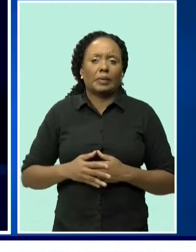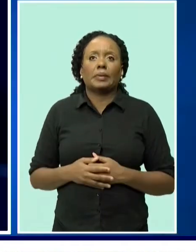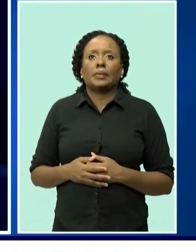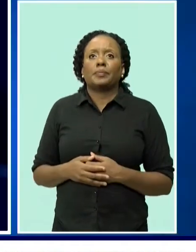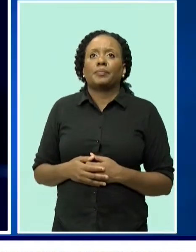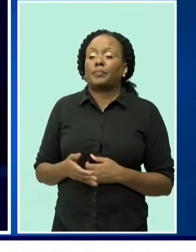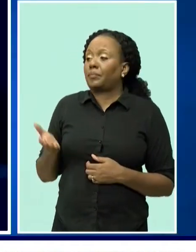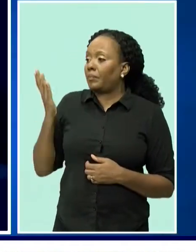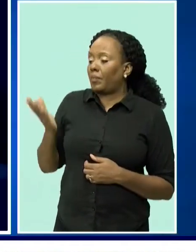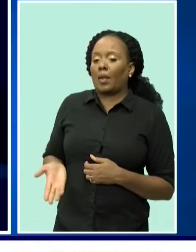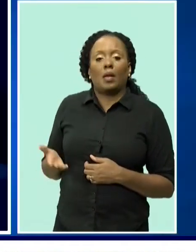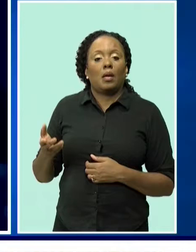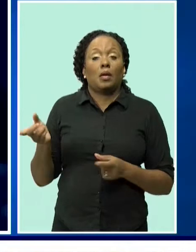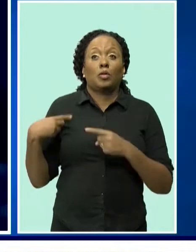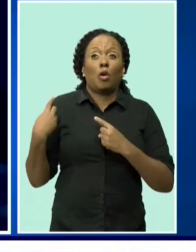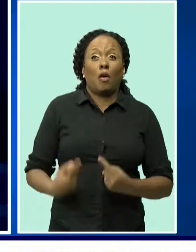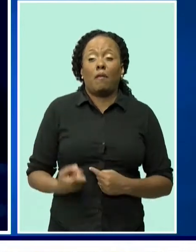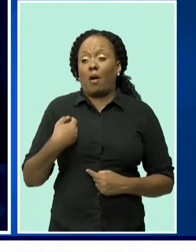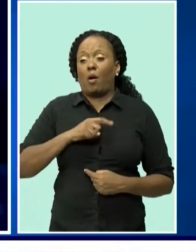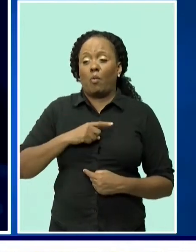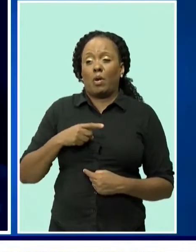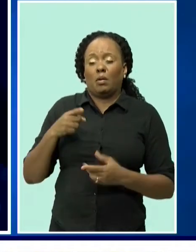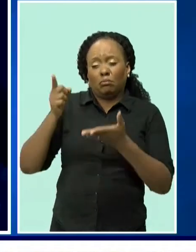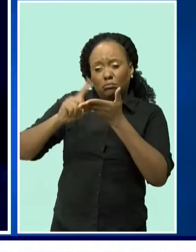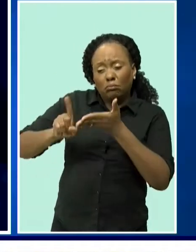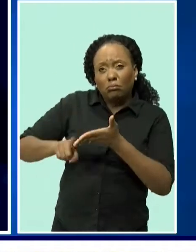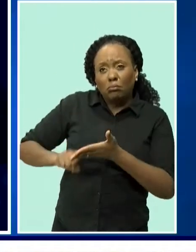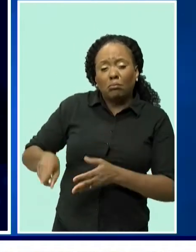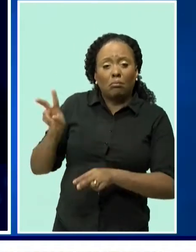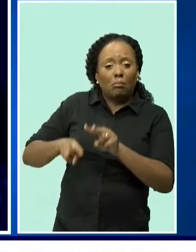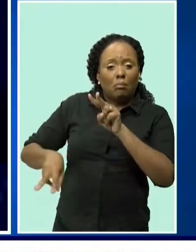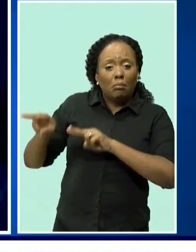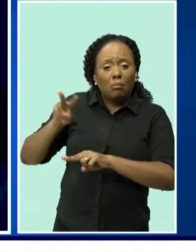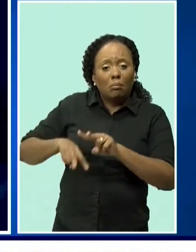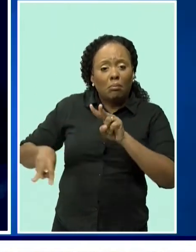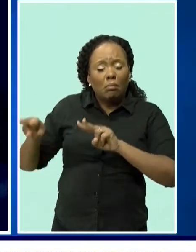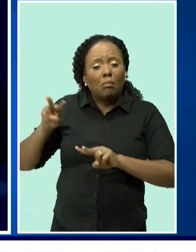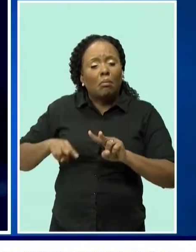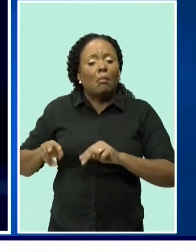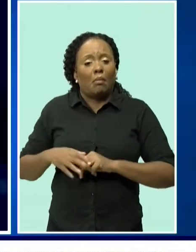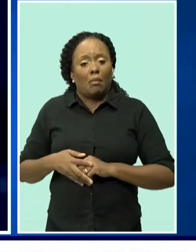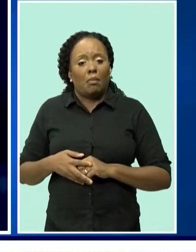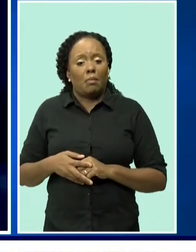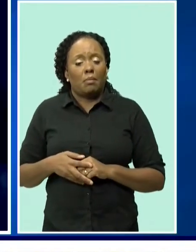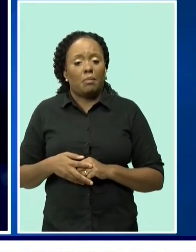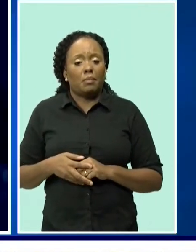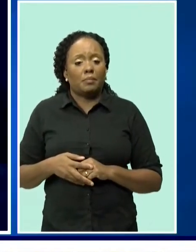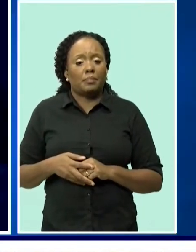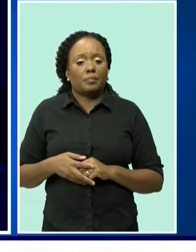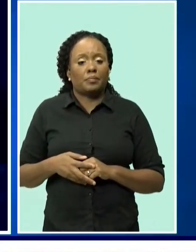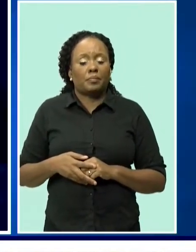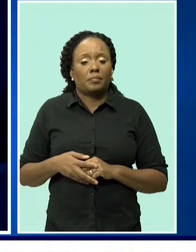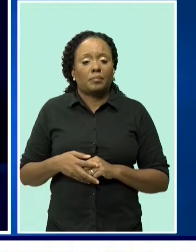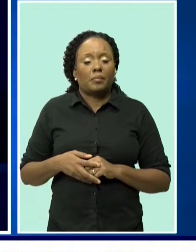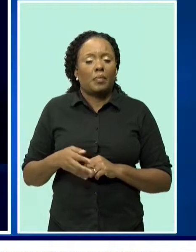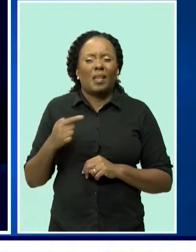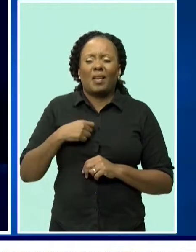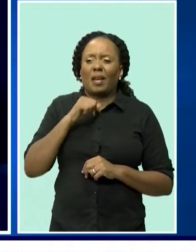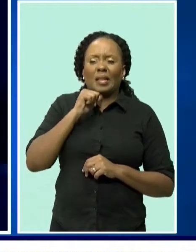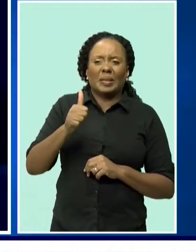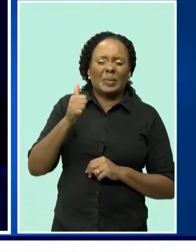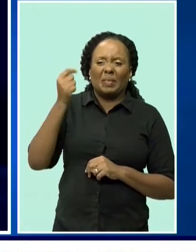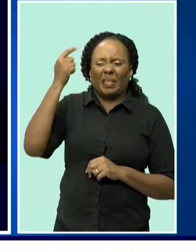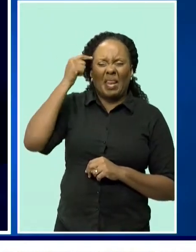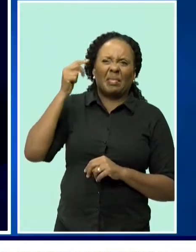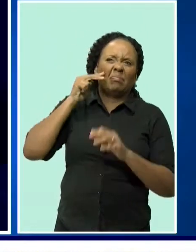far, based on the surveys that we've taken some so far, but we're going to start it out right now, I don't anticipate that there should be